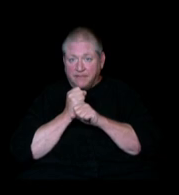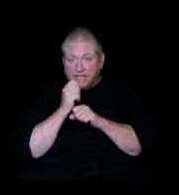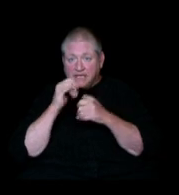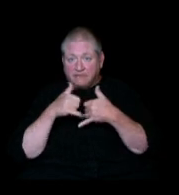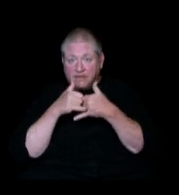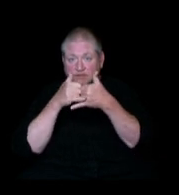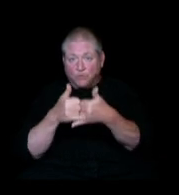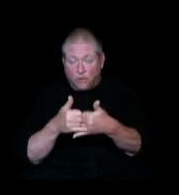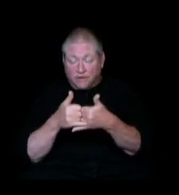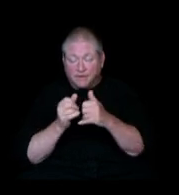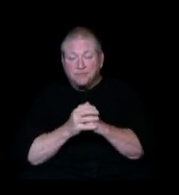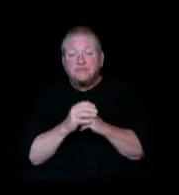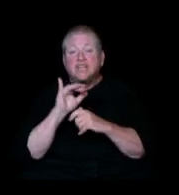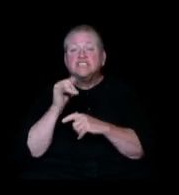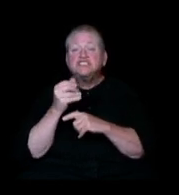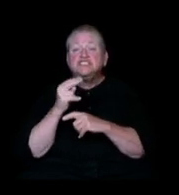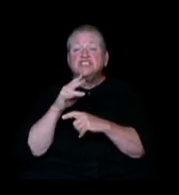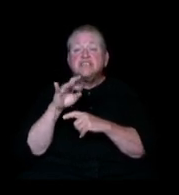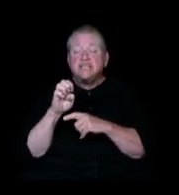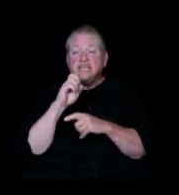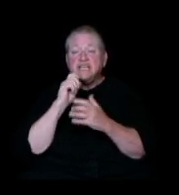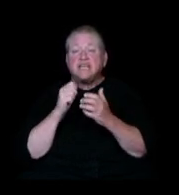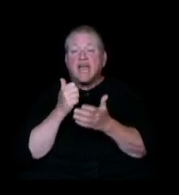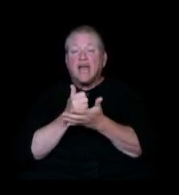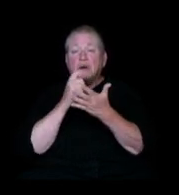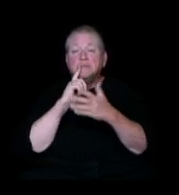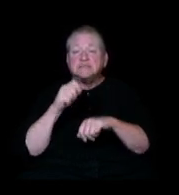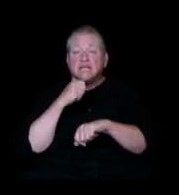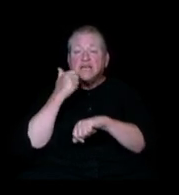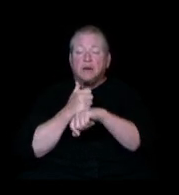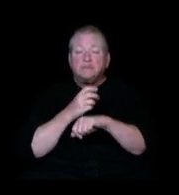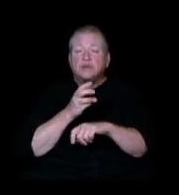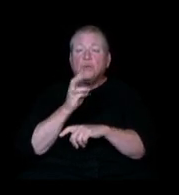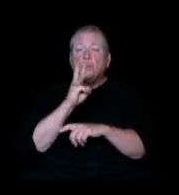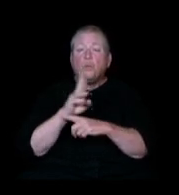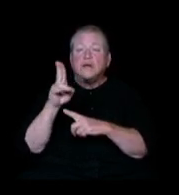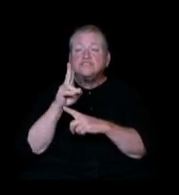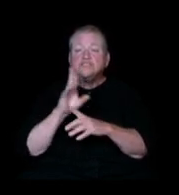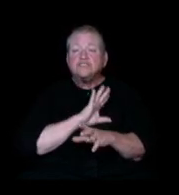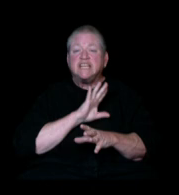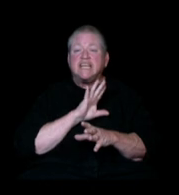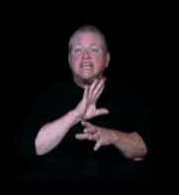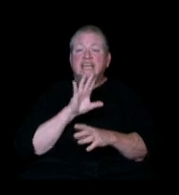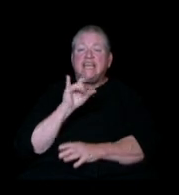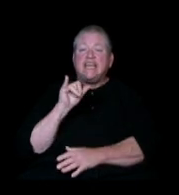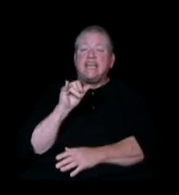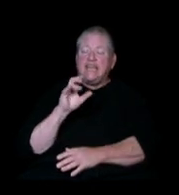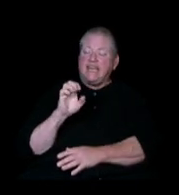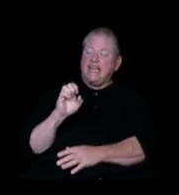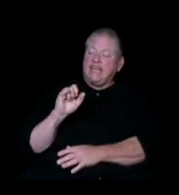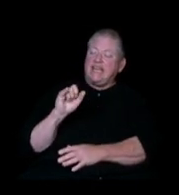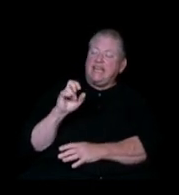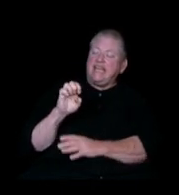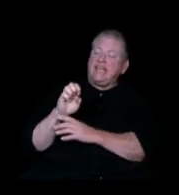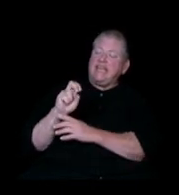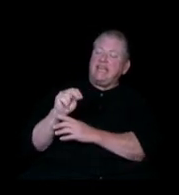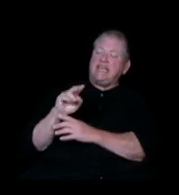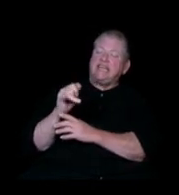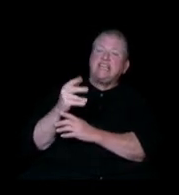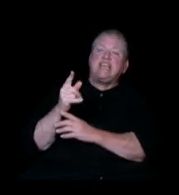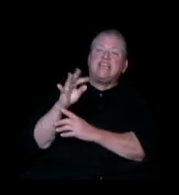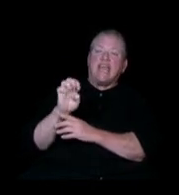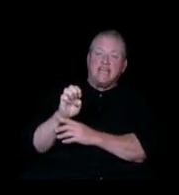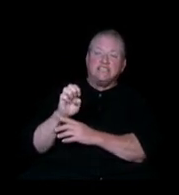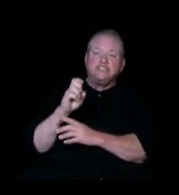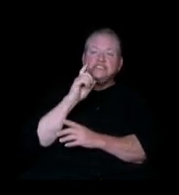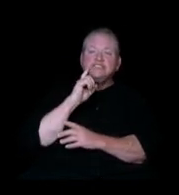Exceptional Effort Award. Janine helped establish the Western Engaged Program, which is a national model of the advancement and